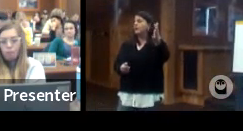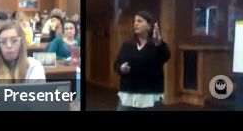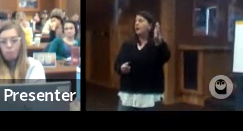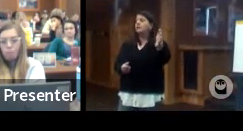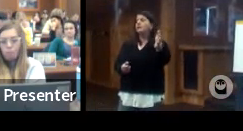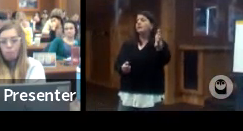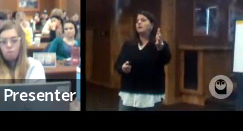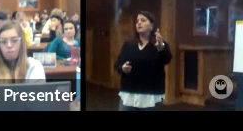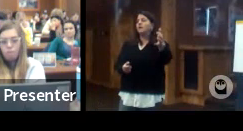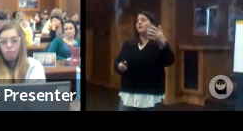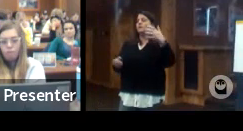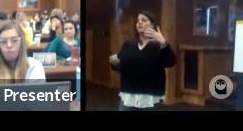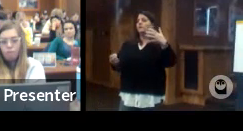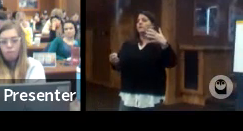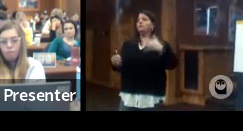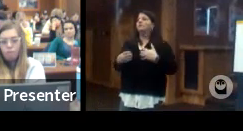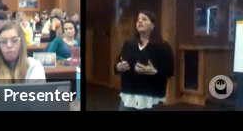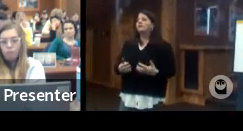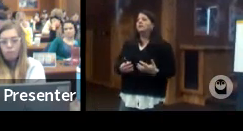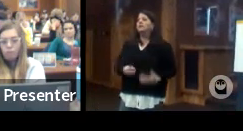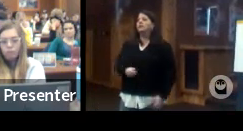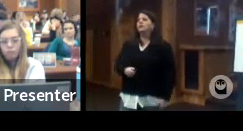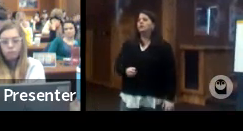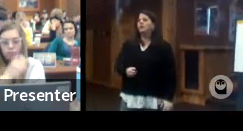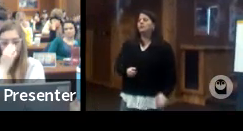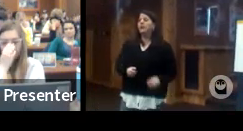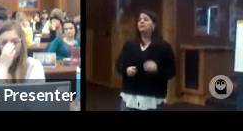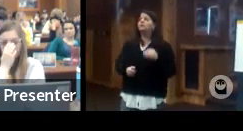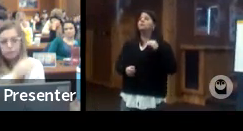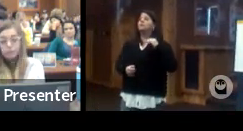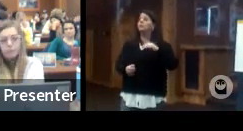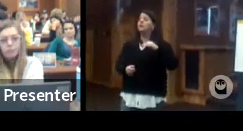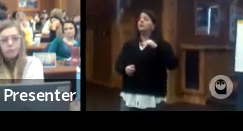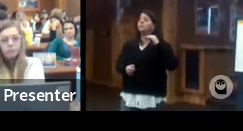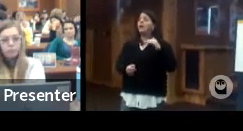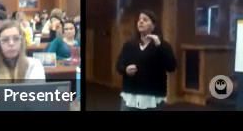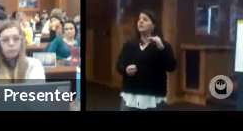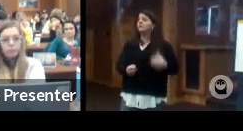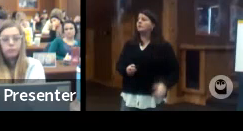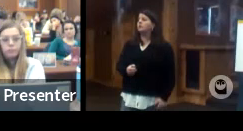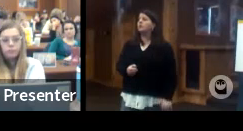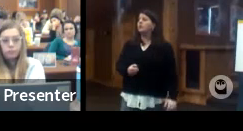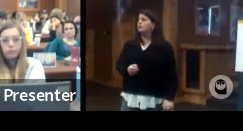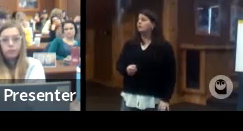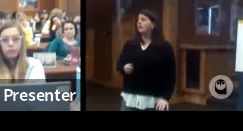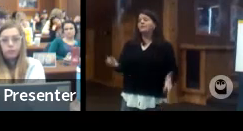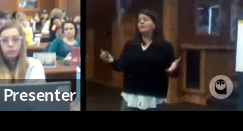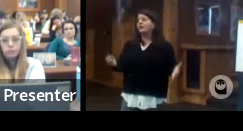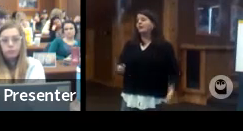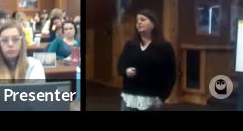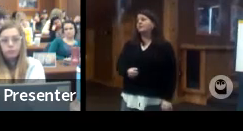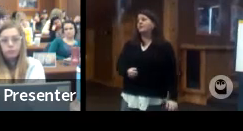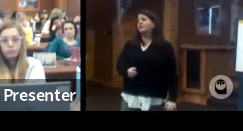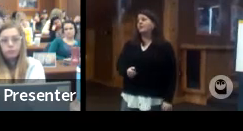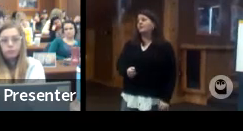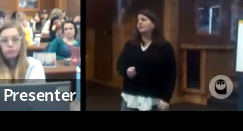It's not in anything that you've done in your life to a degree that you could pass that threshold. Just say, I'm